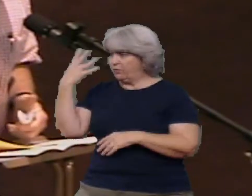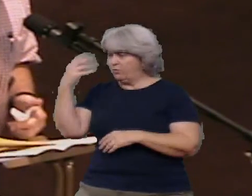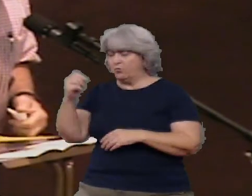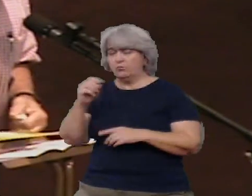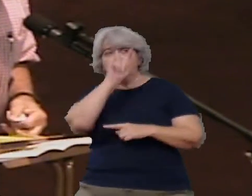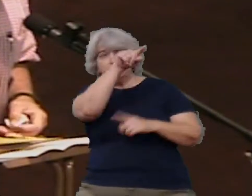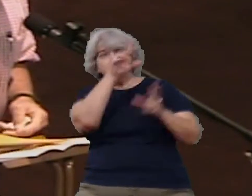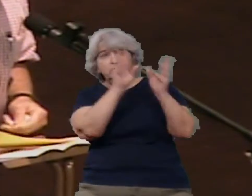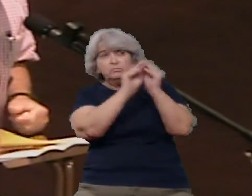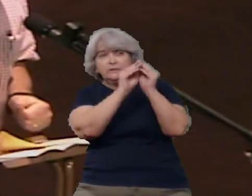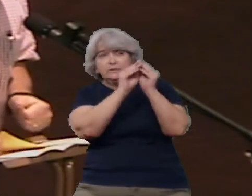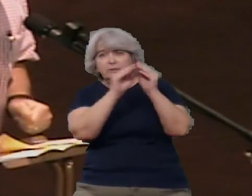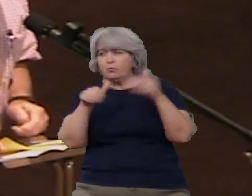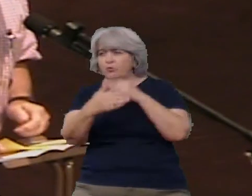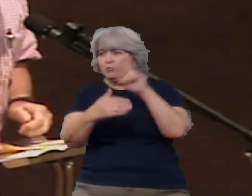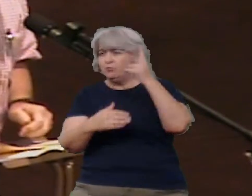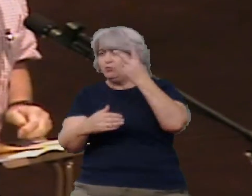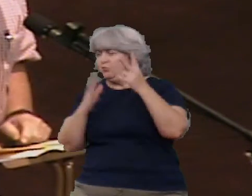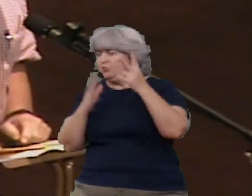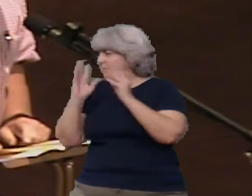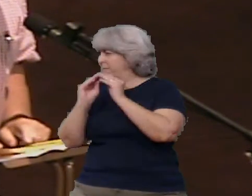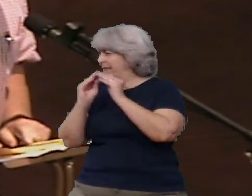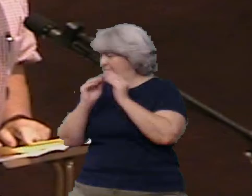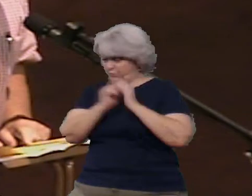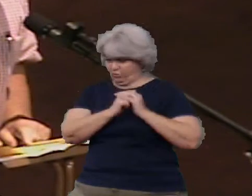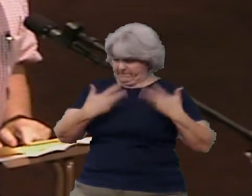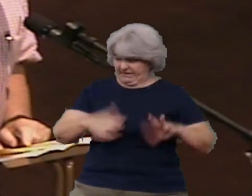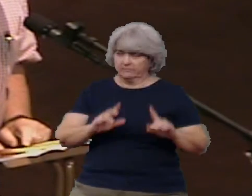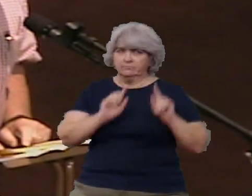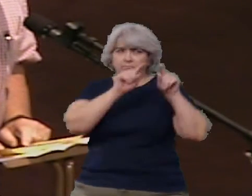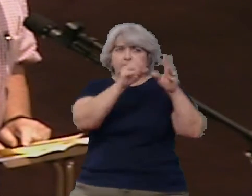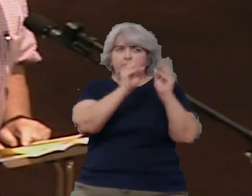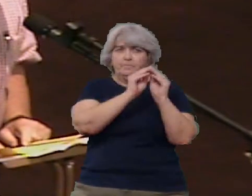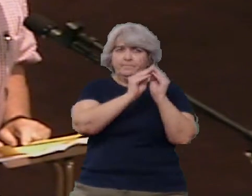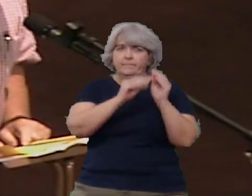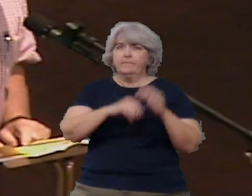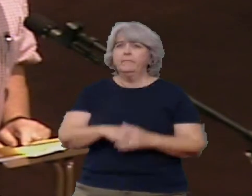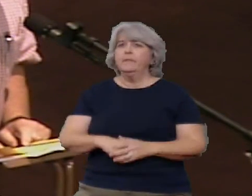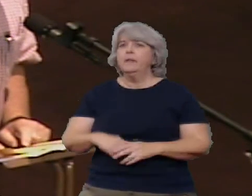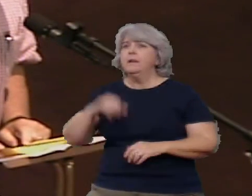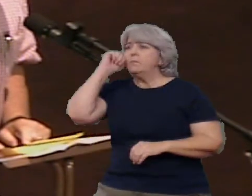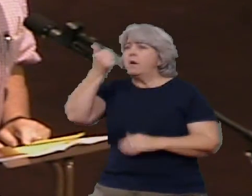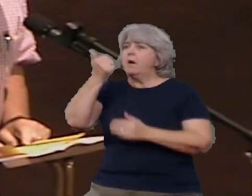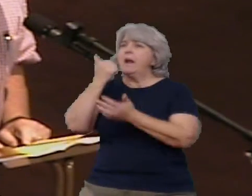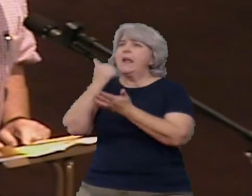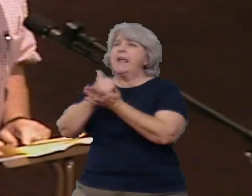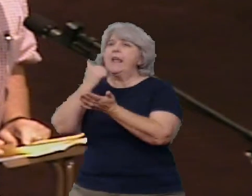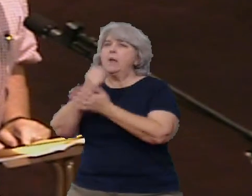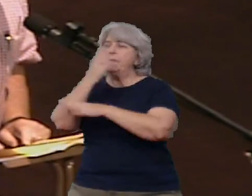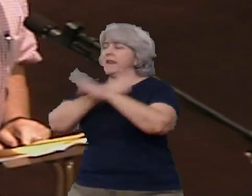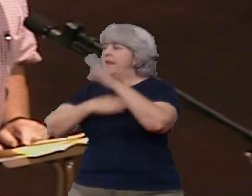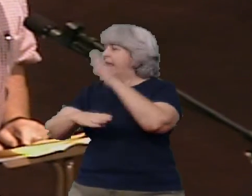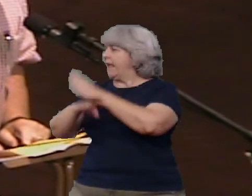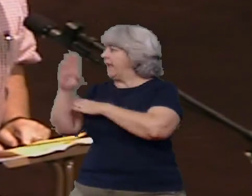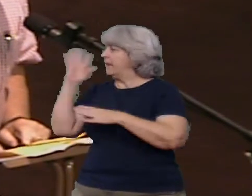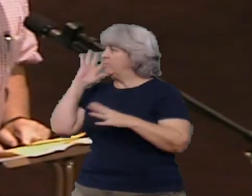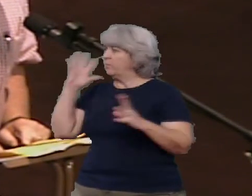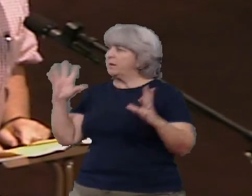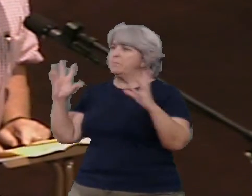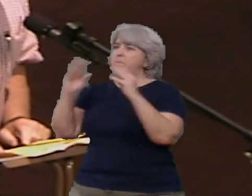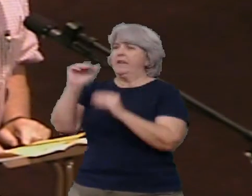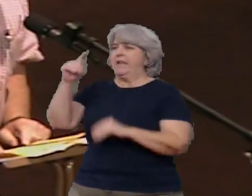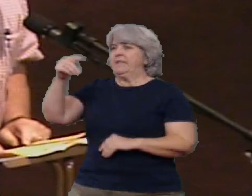tonight. The Helping Hands, remember your meeting and luncheon tomorrow. That's at 10 a.m. at the home of Barbara